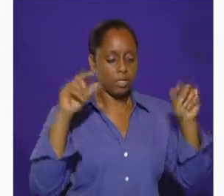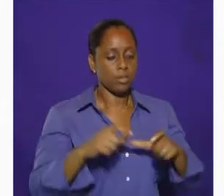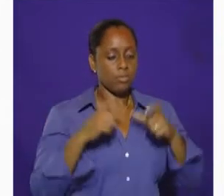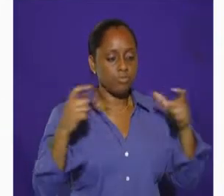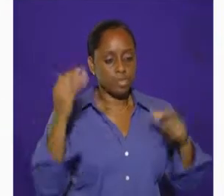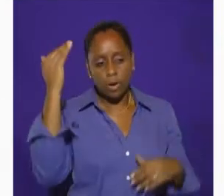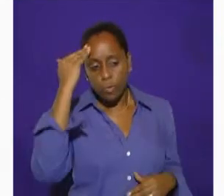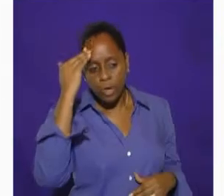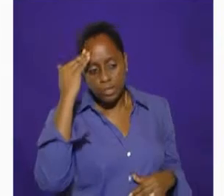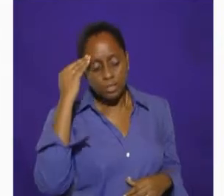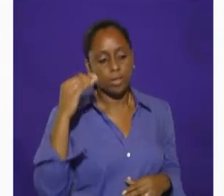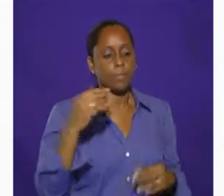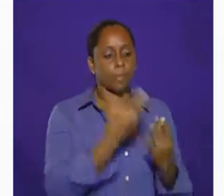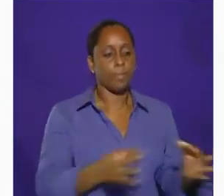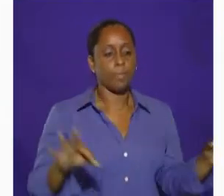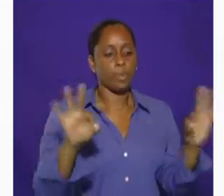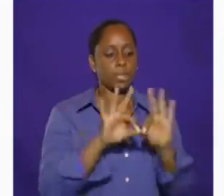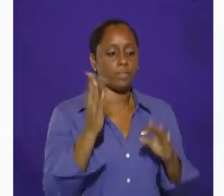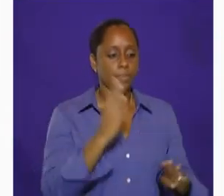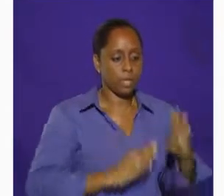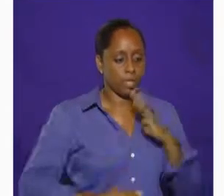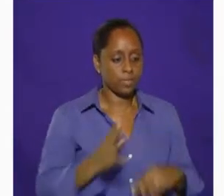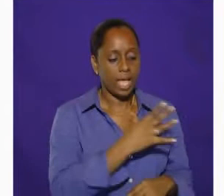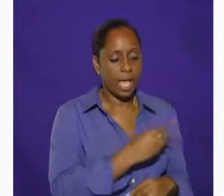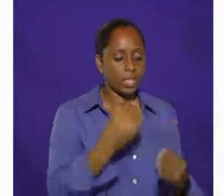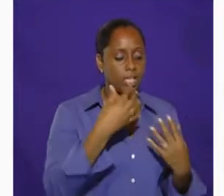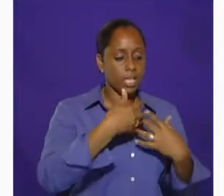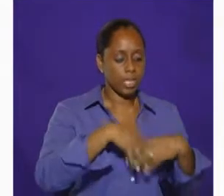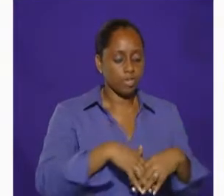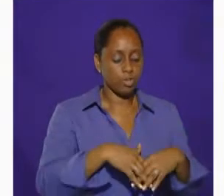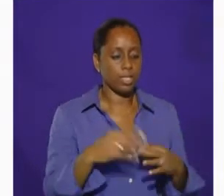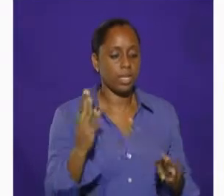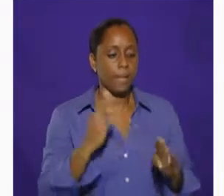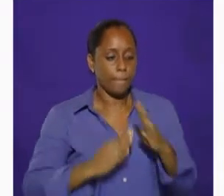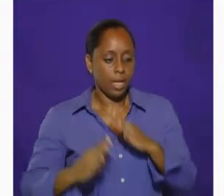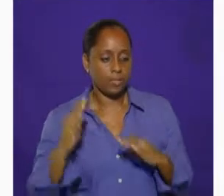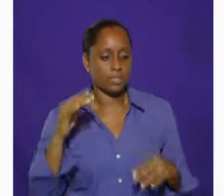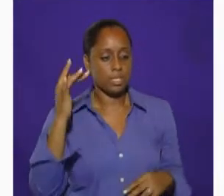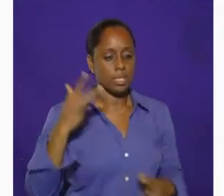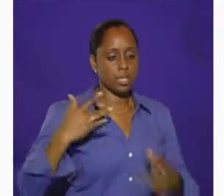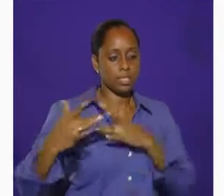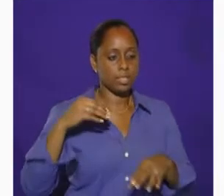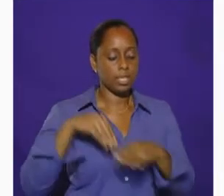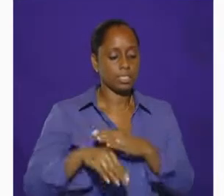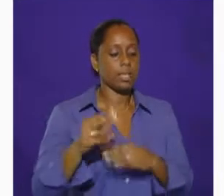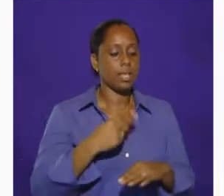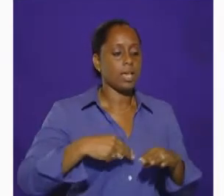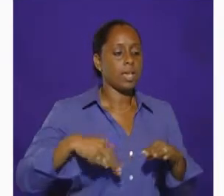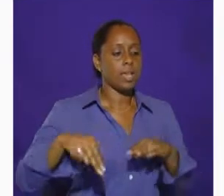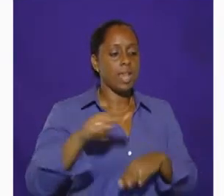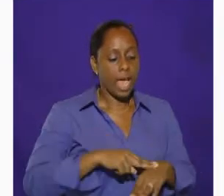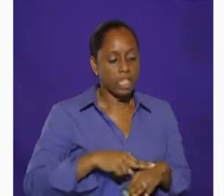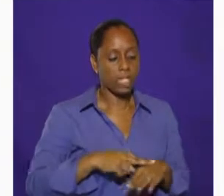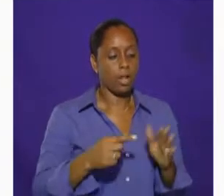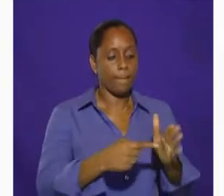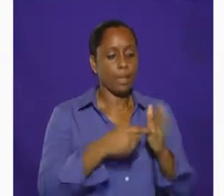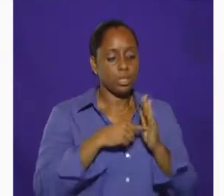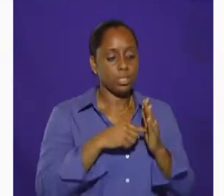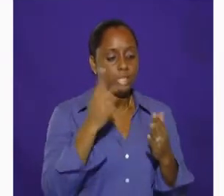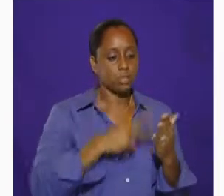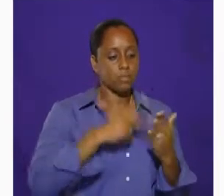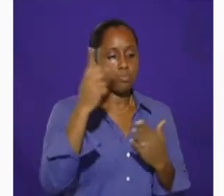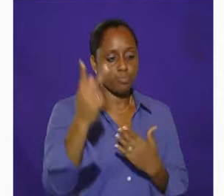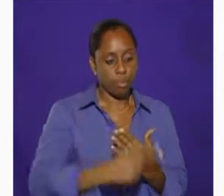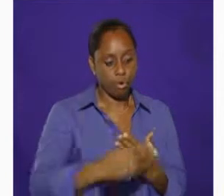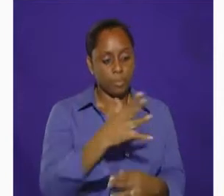the importance of biodiversity, and integrate biodiversity concerns into national policies,